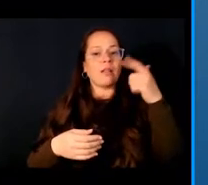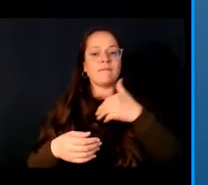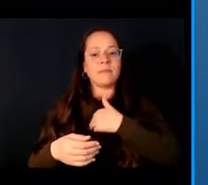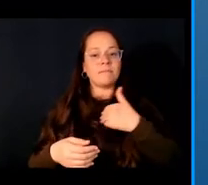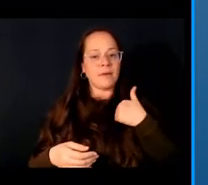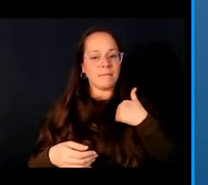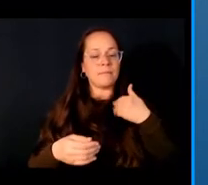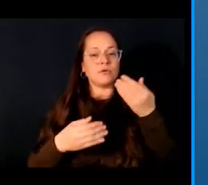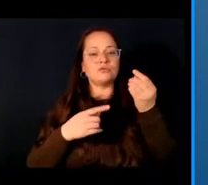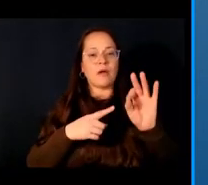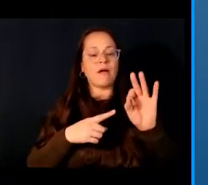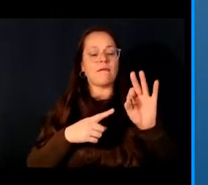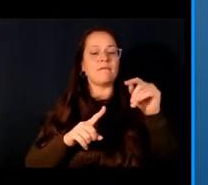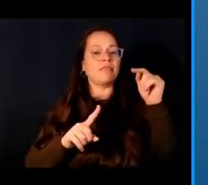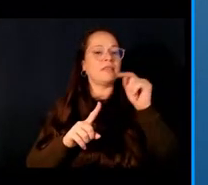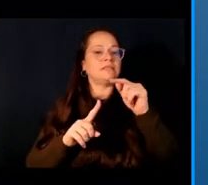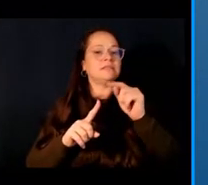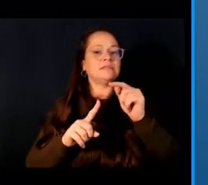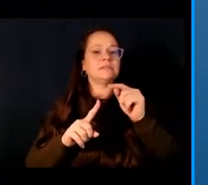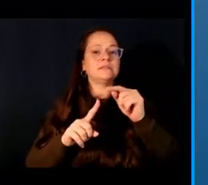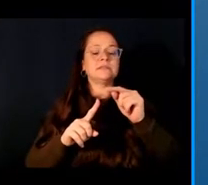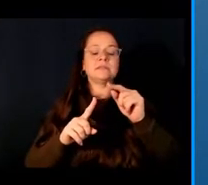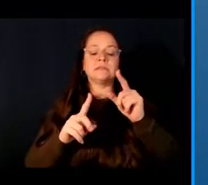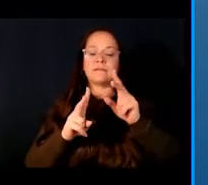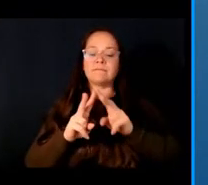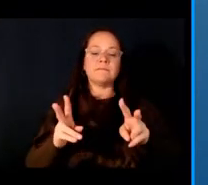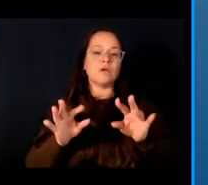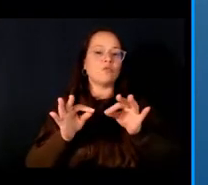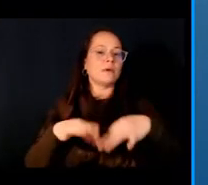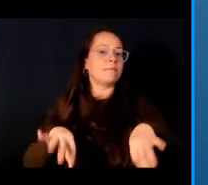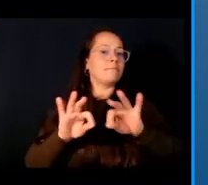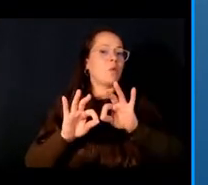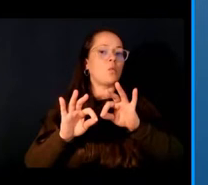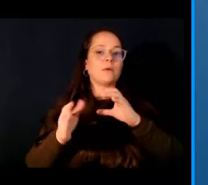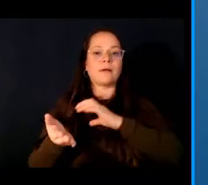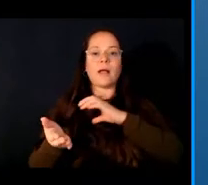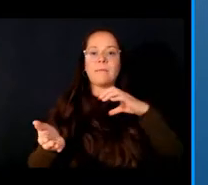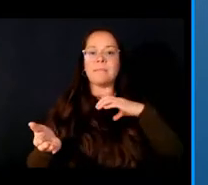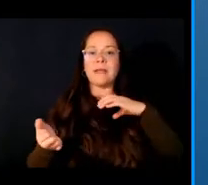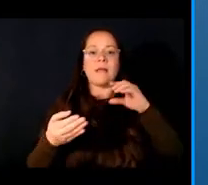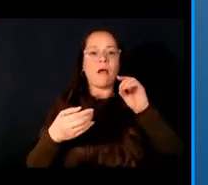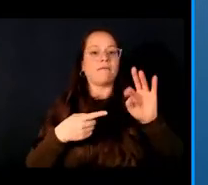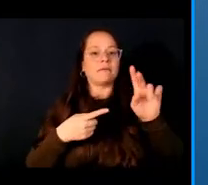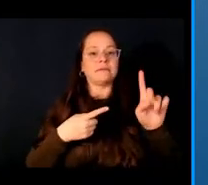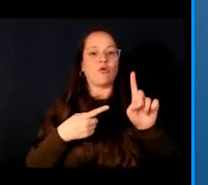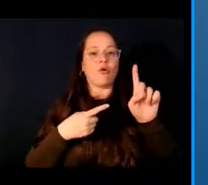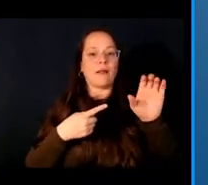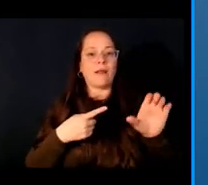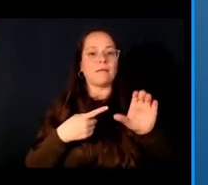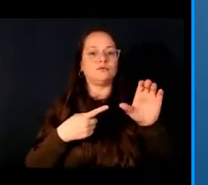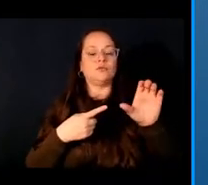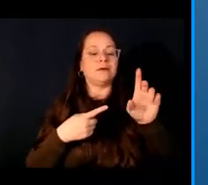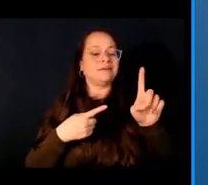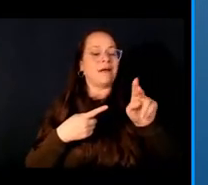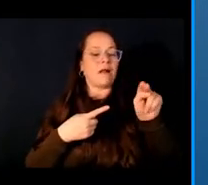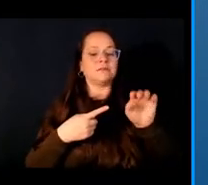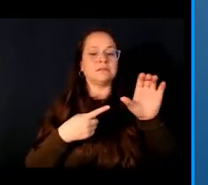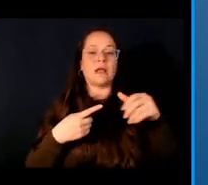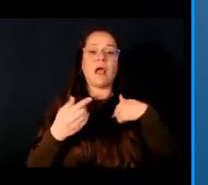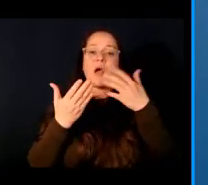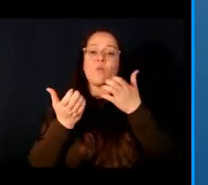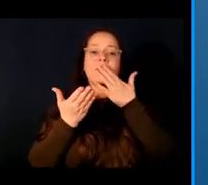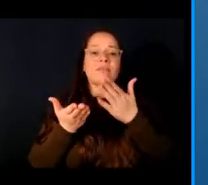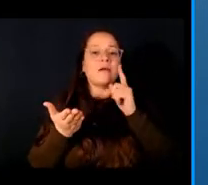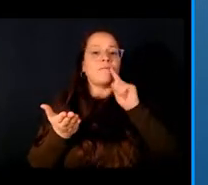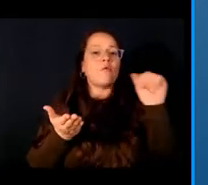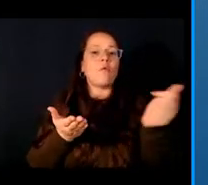of this uh very very important Committee of the Democratic National Committee I want to thank you all for all of your hard